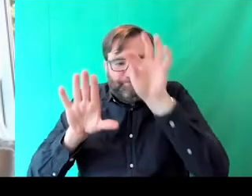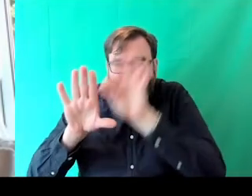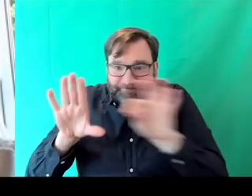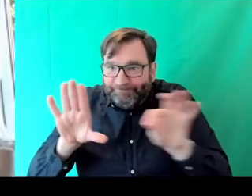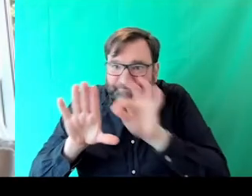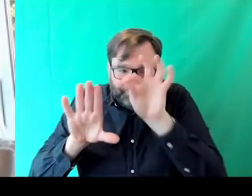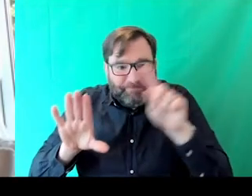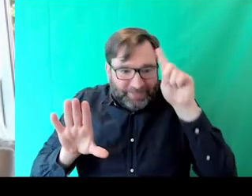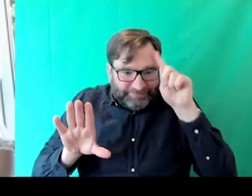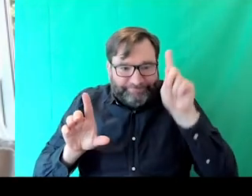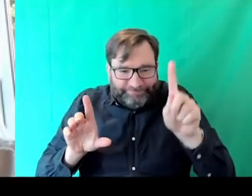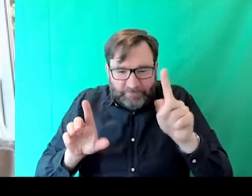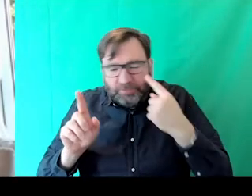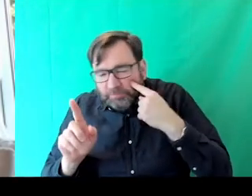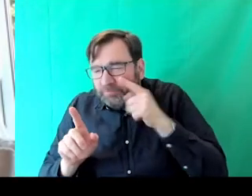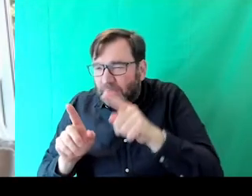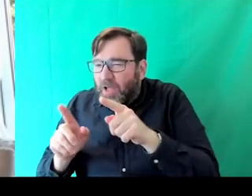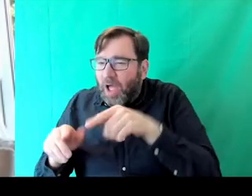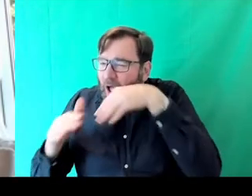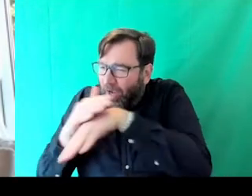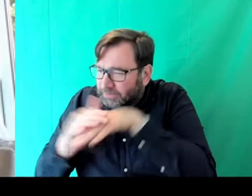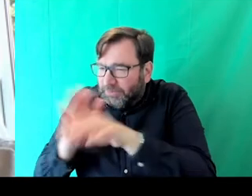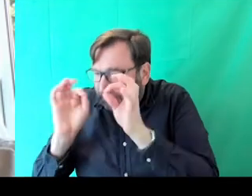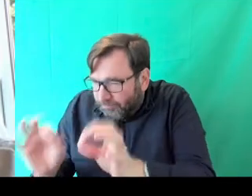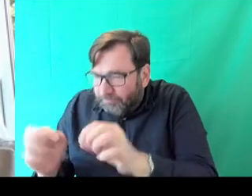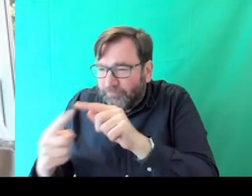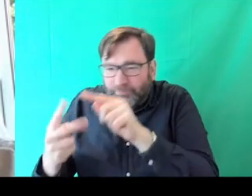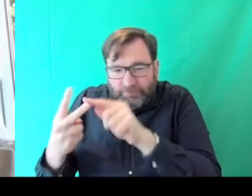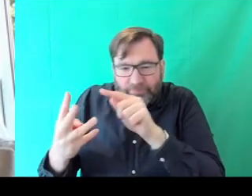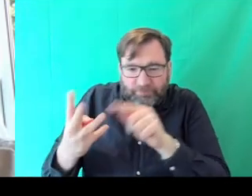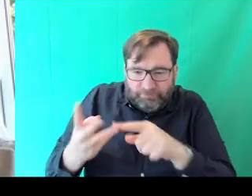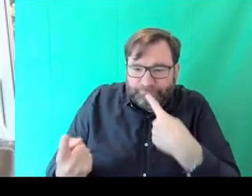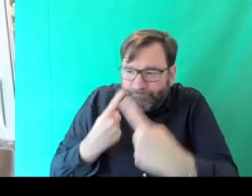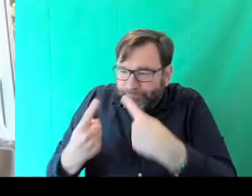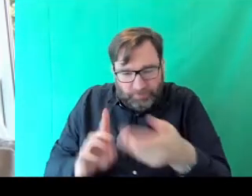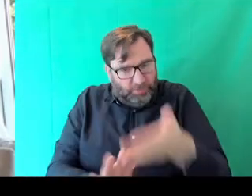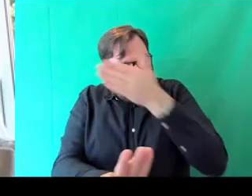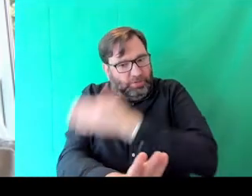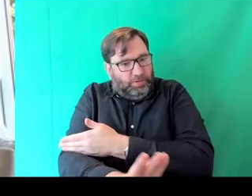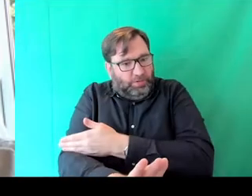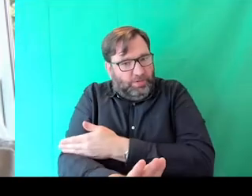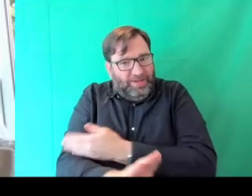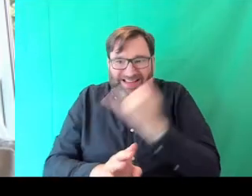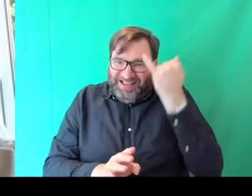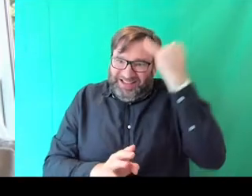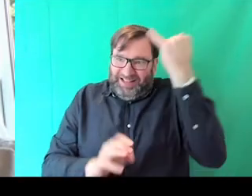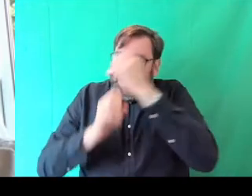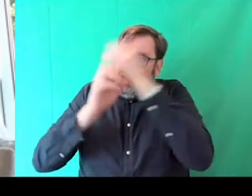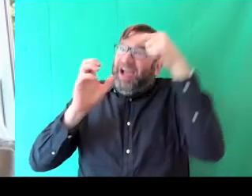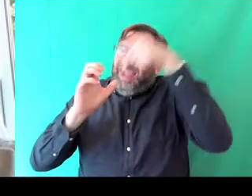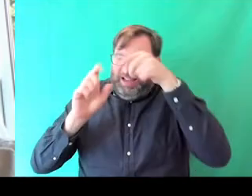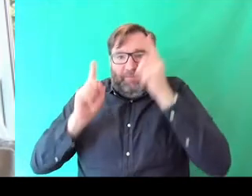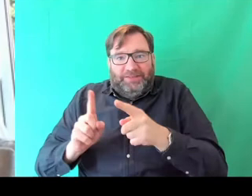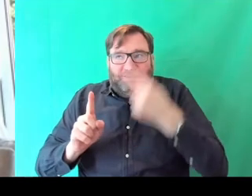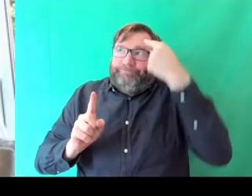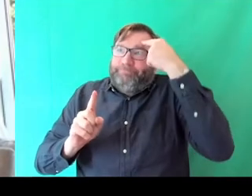disabilities helping have that conversation rather than the able-bodied community trying to think through, you know, I think this would work for the blind